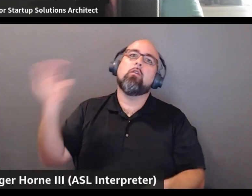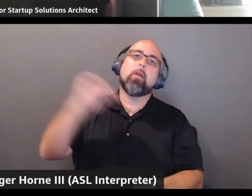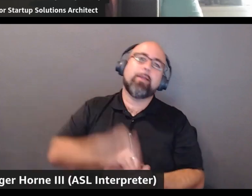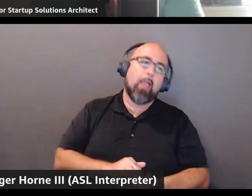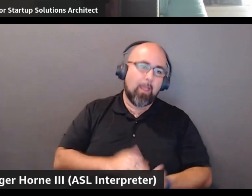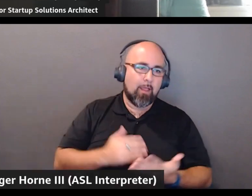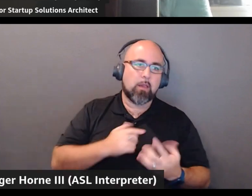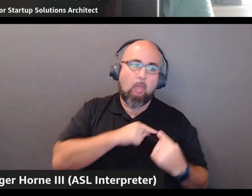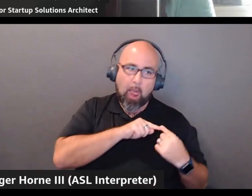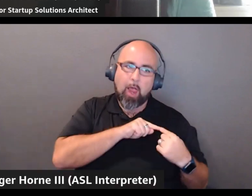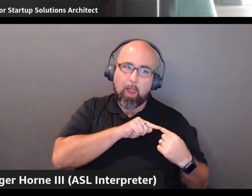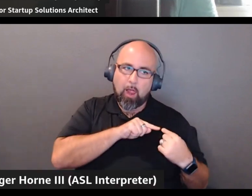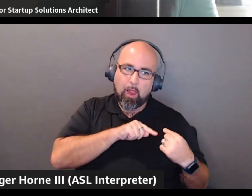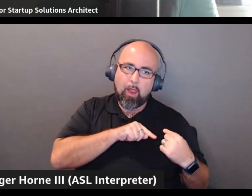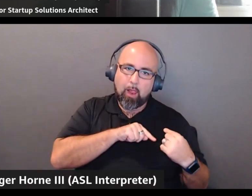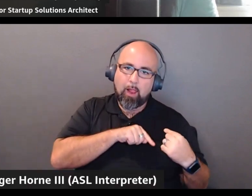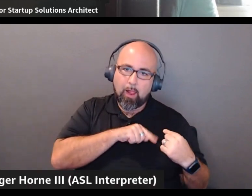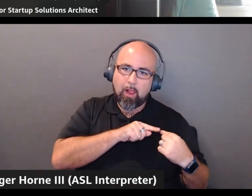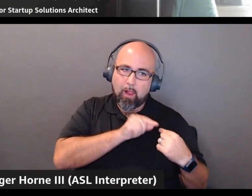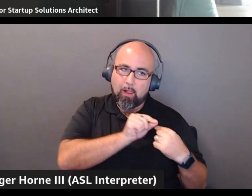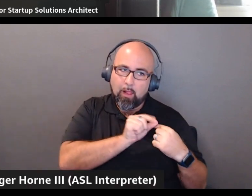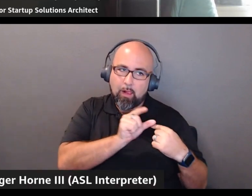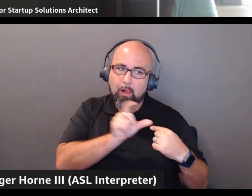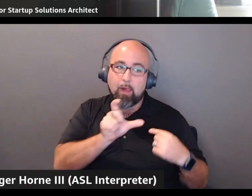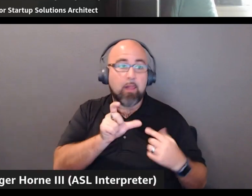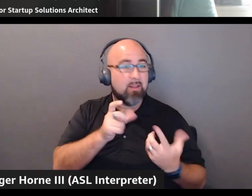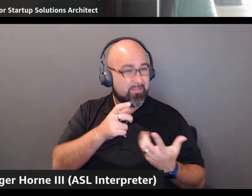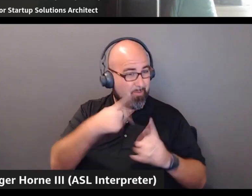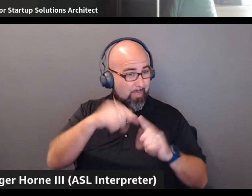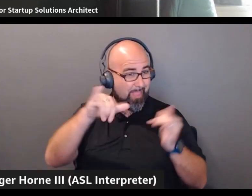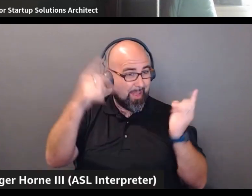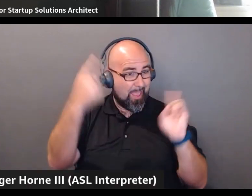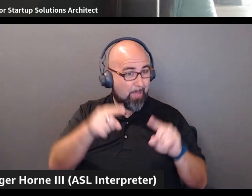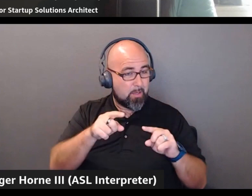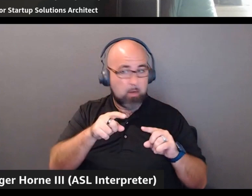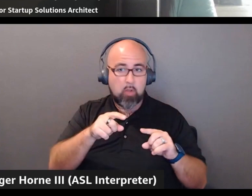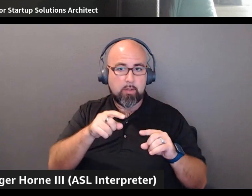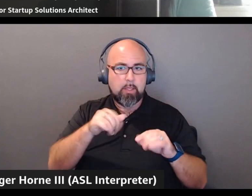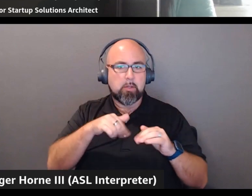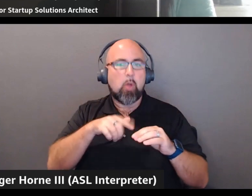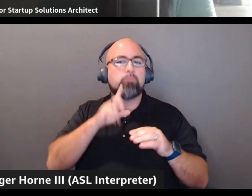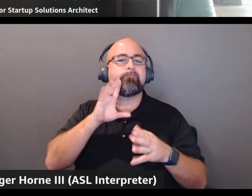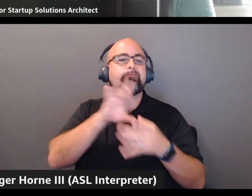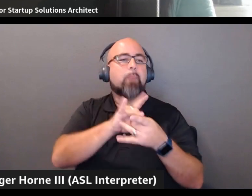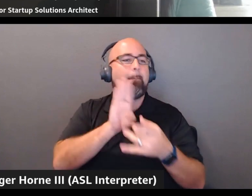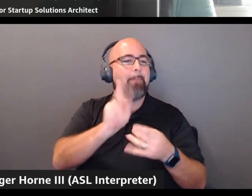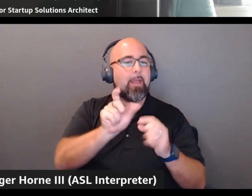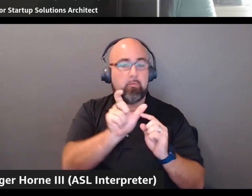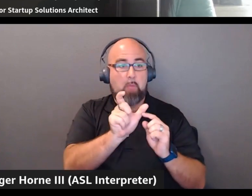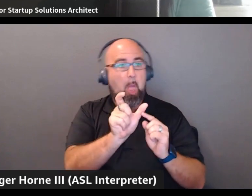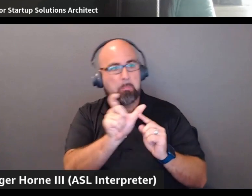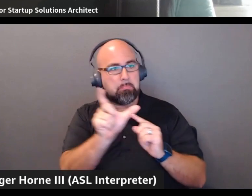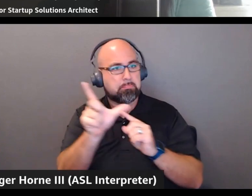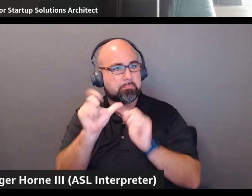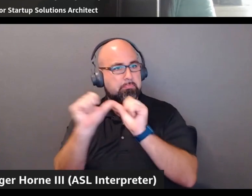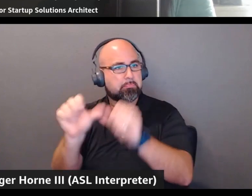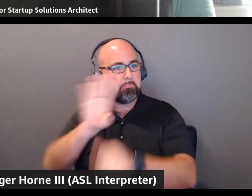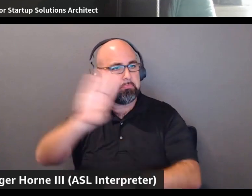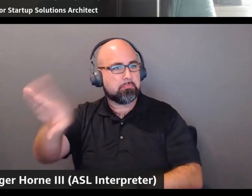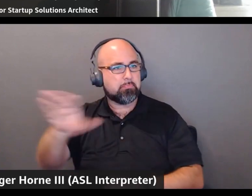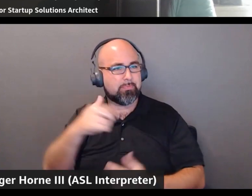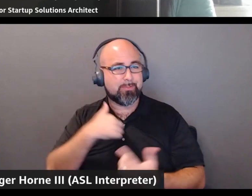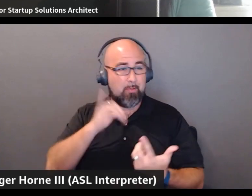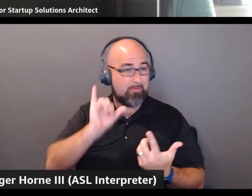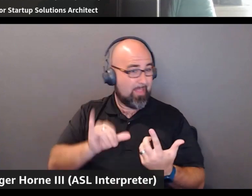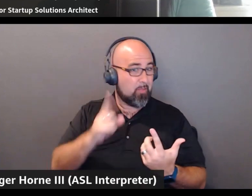could take time. And so when that happened, you can automatically reassume because we're actually uploading in multiple parts. So that's a feature that's